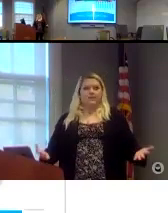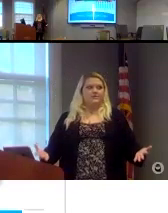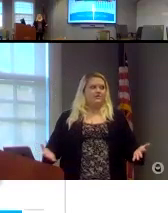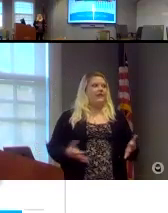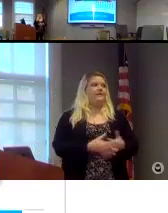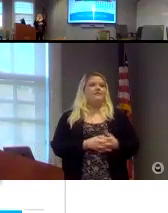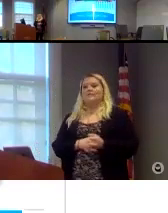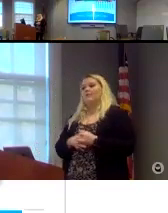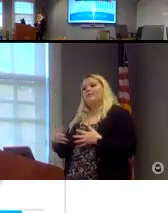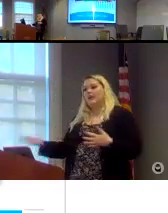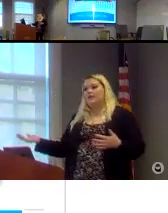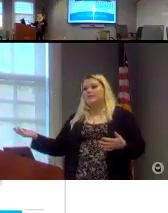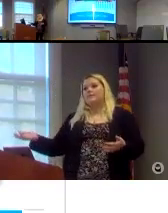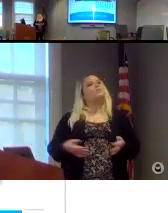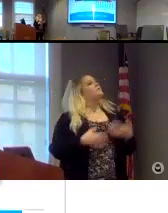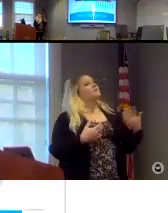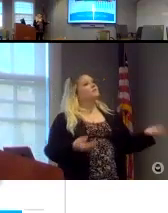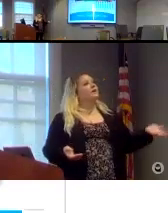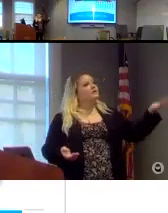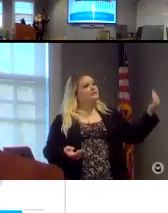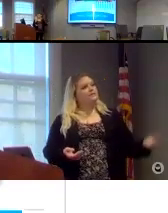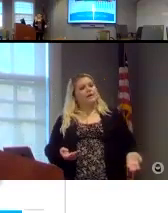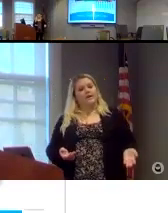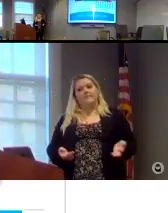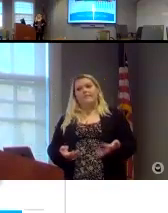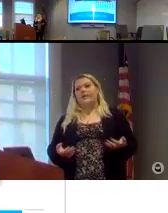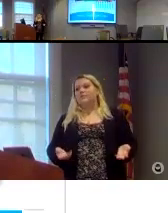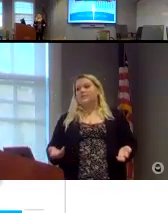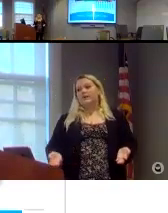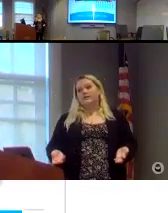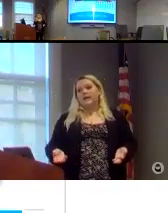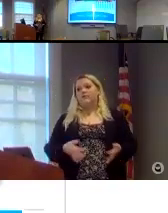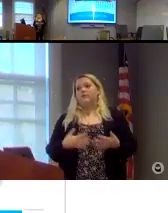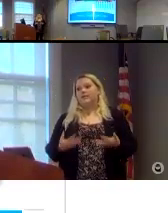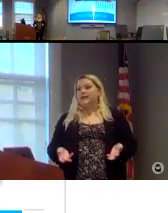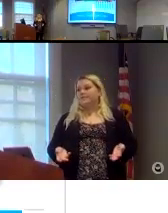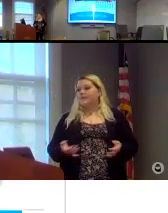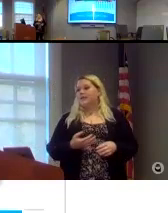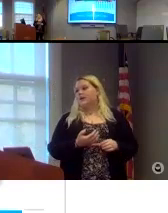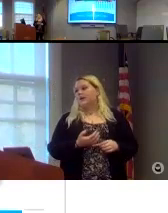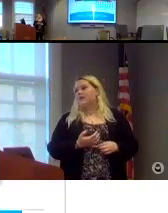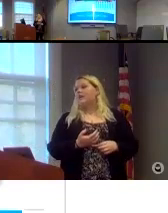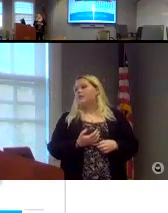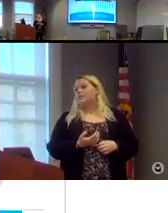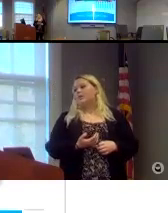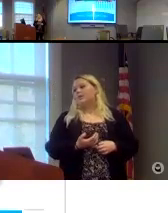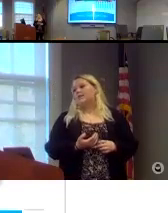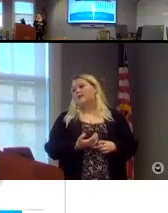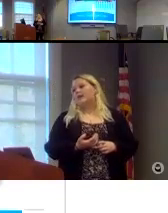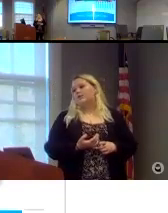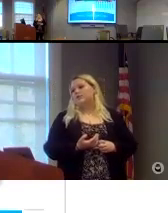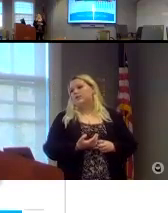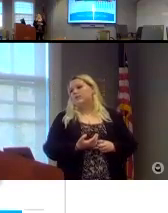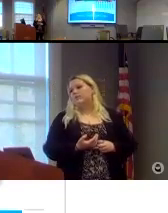Sites nationally. So they go through each of the different variables that we created for what type of site they were, and then we